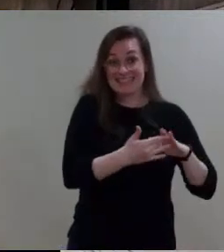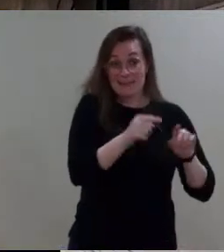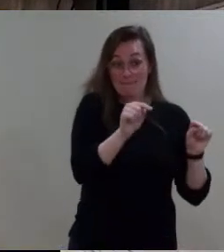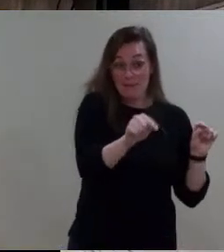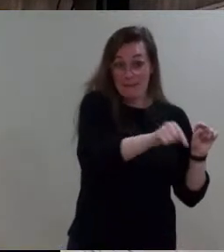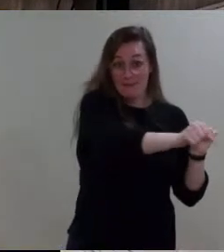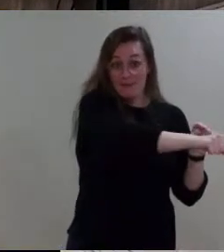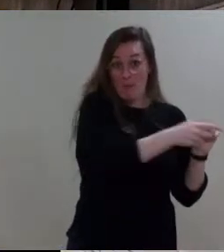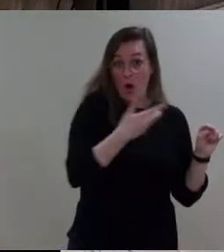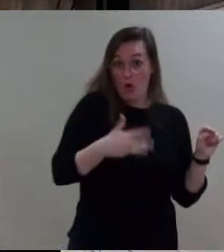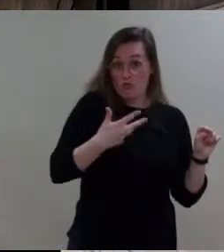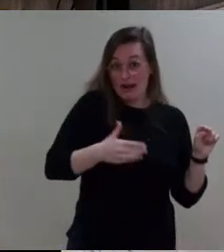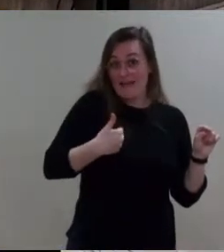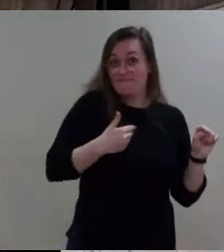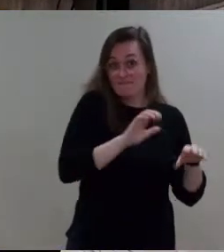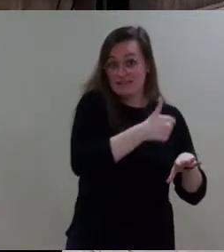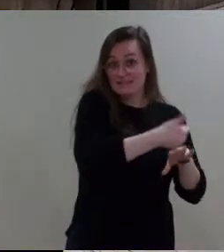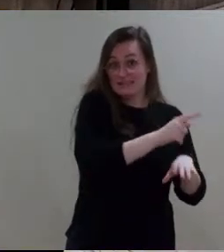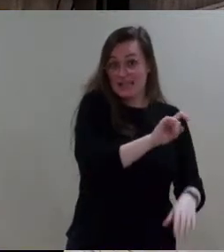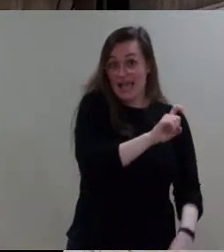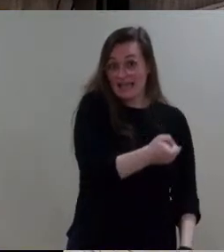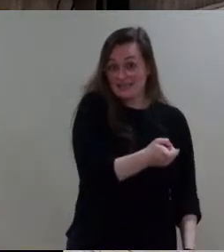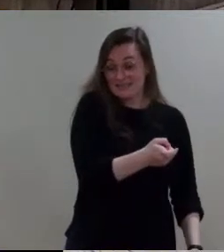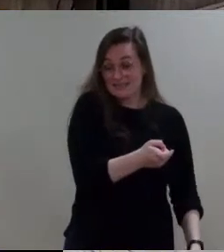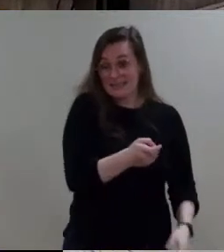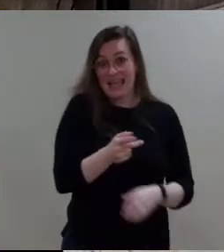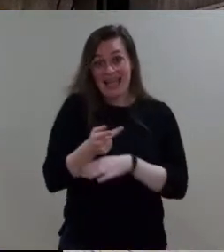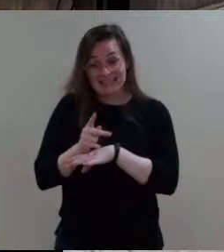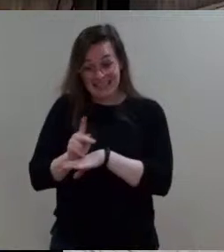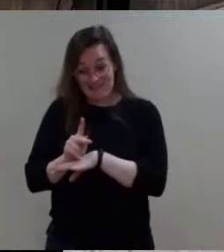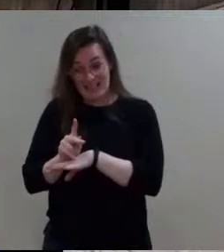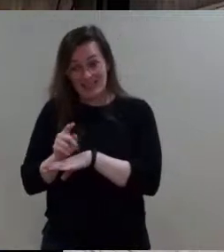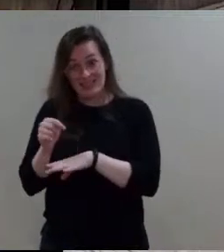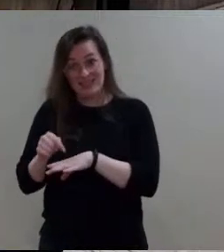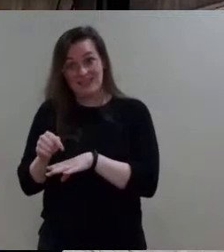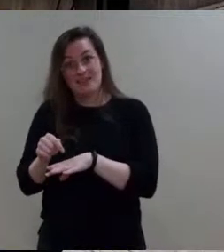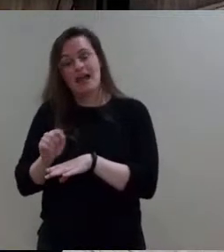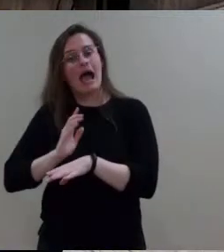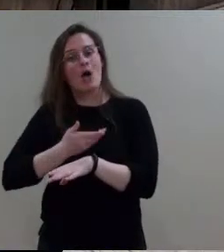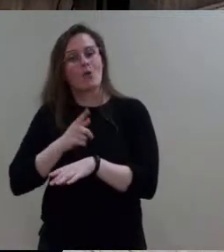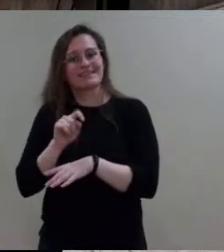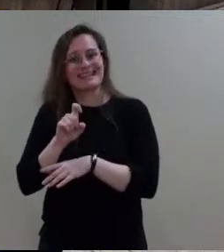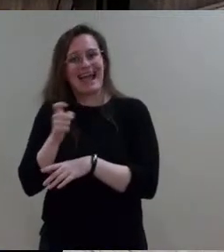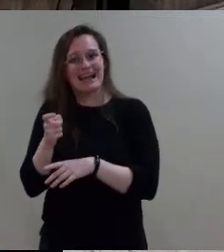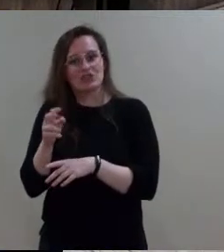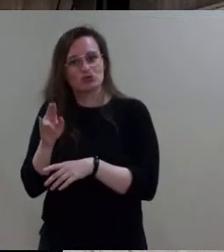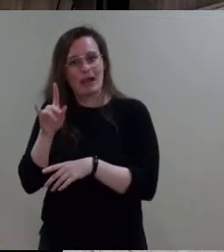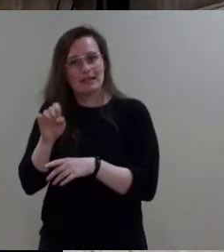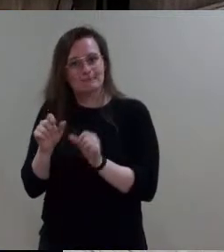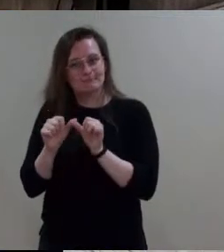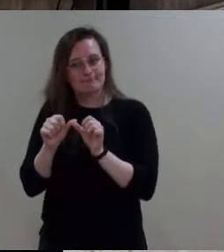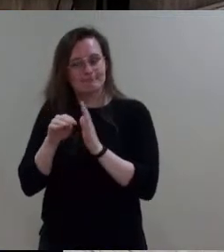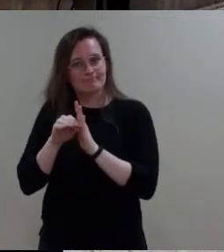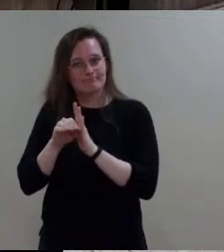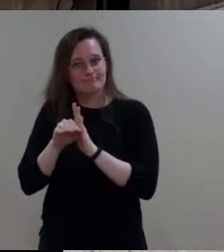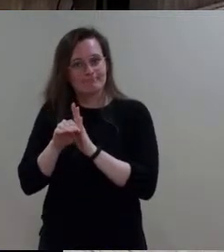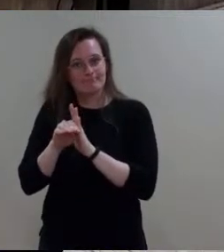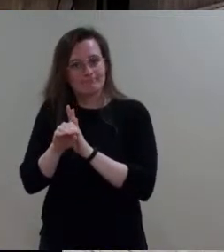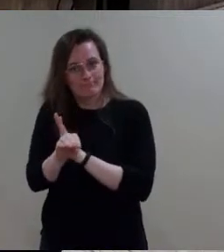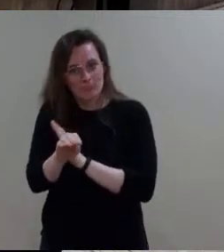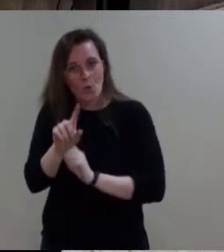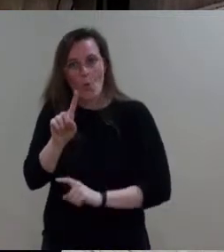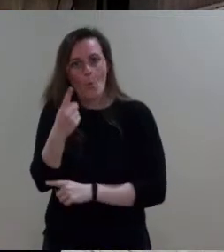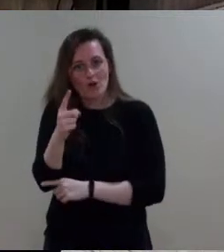deed transfer tax. The town of Kentville has maintained a very stable tax rate since 2021 at